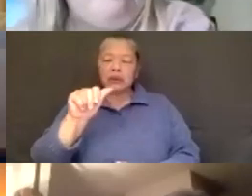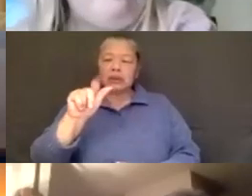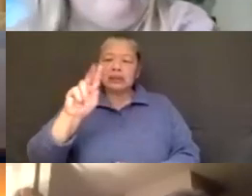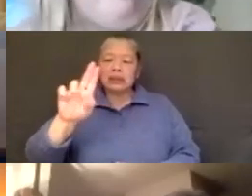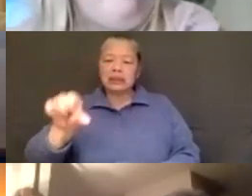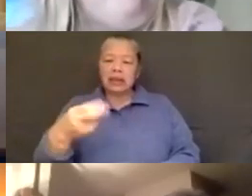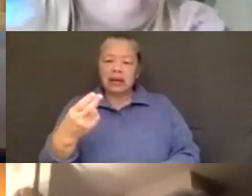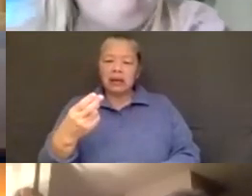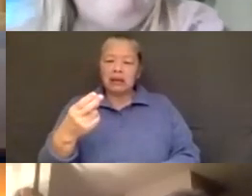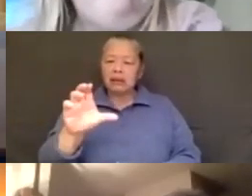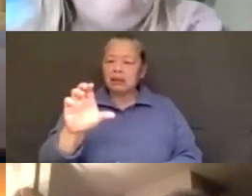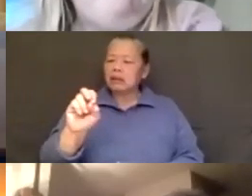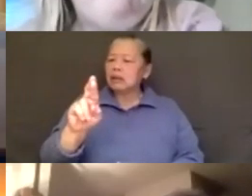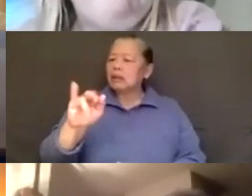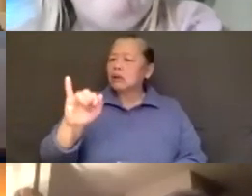Corey led,